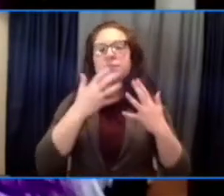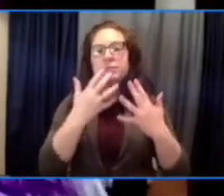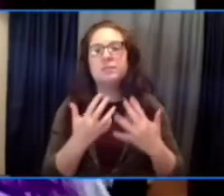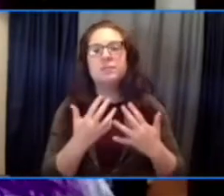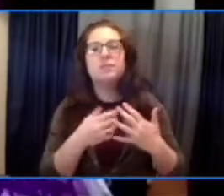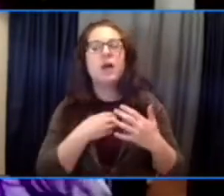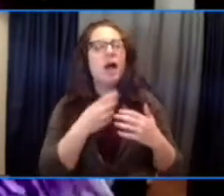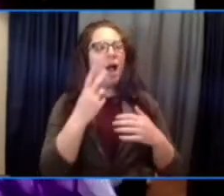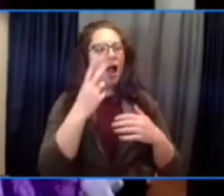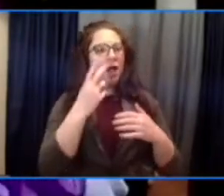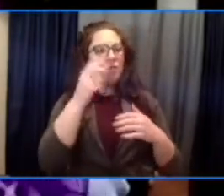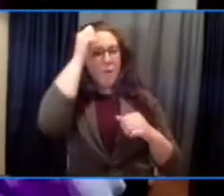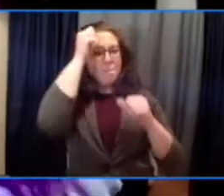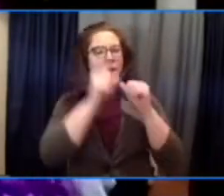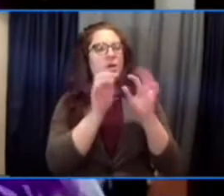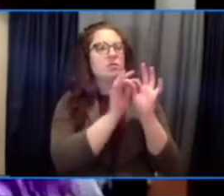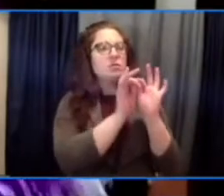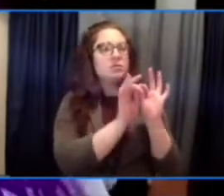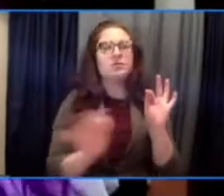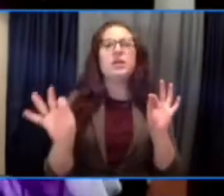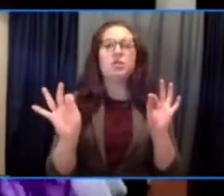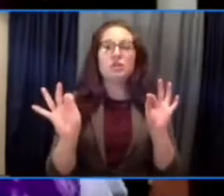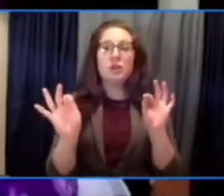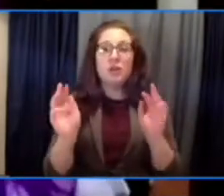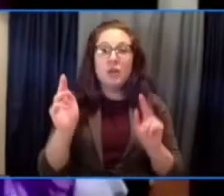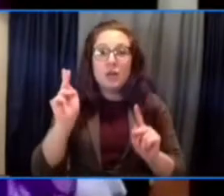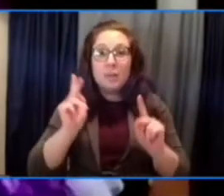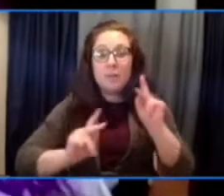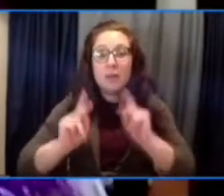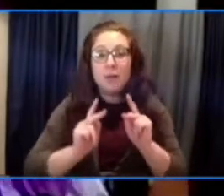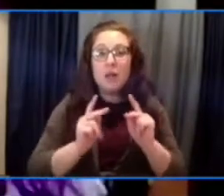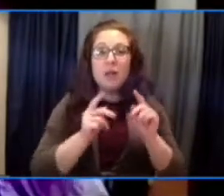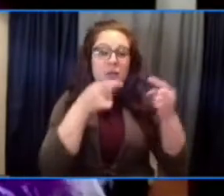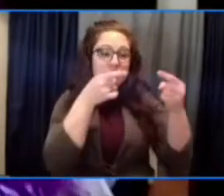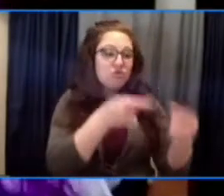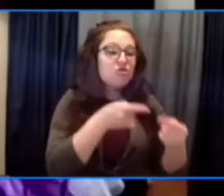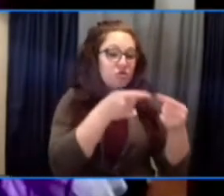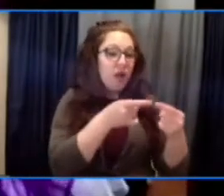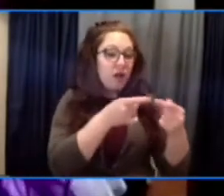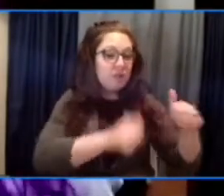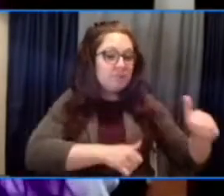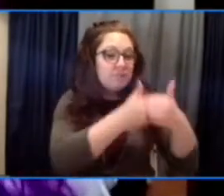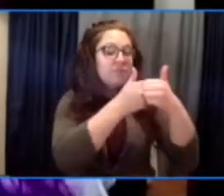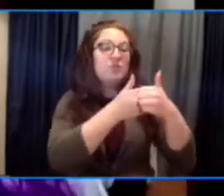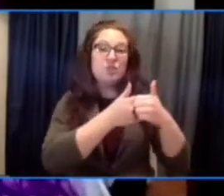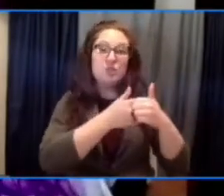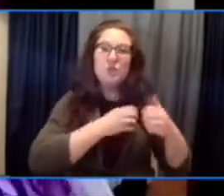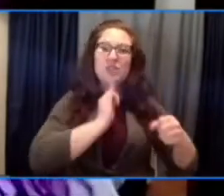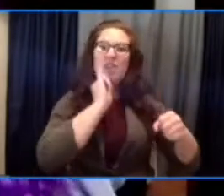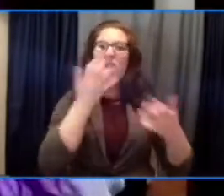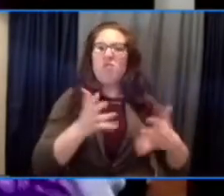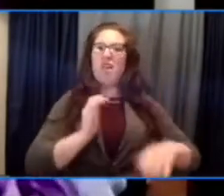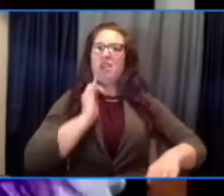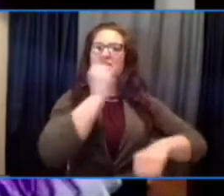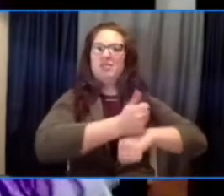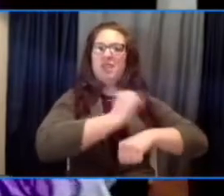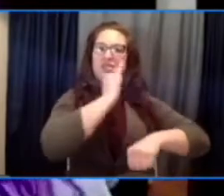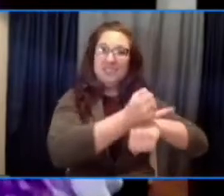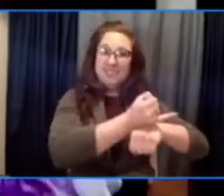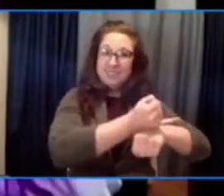me, people must not only struggle against the existing institutions in order to change and transform the world, they must change